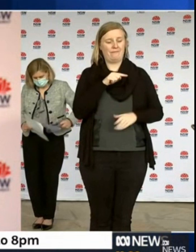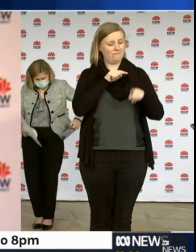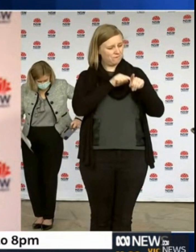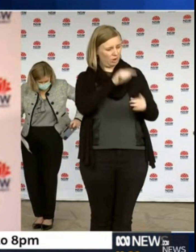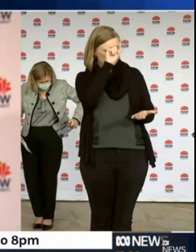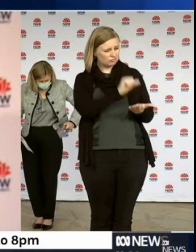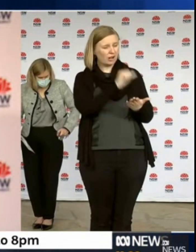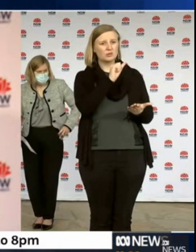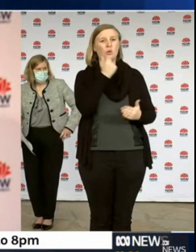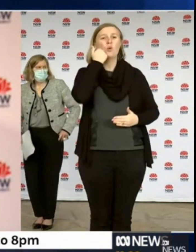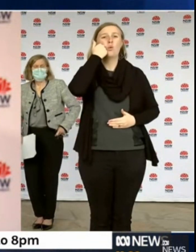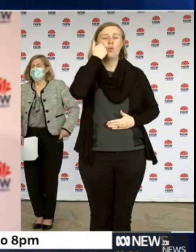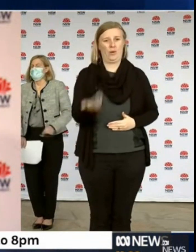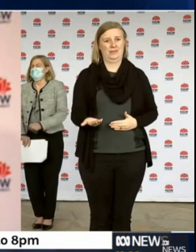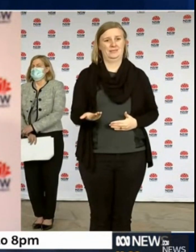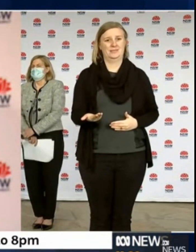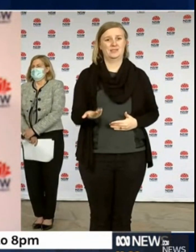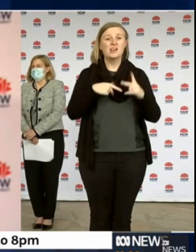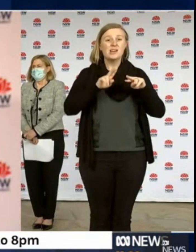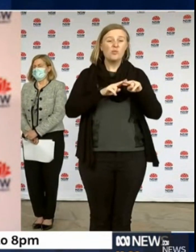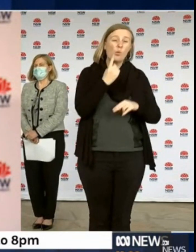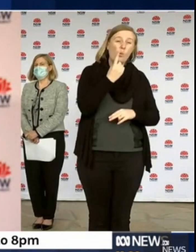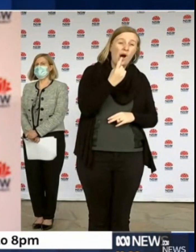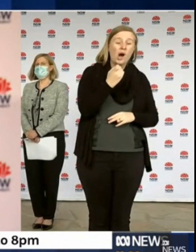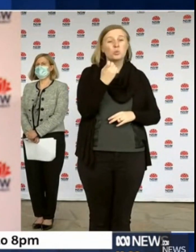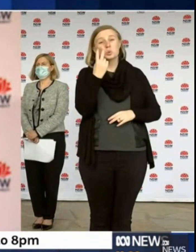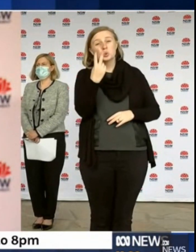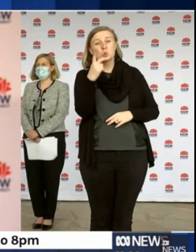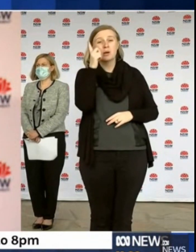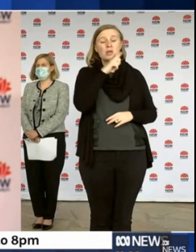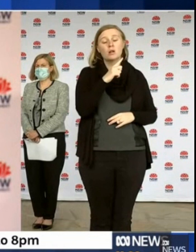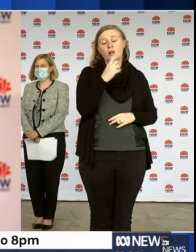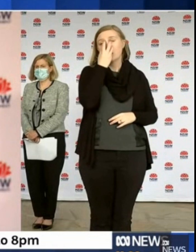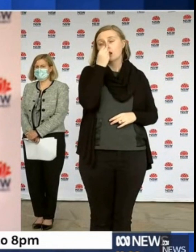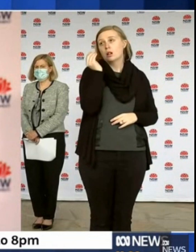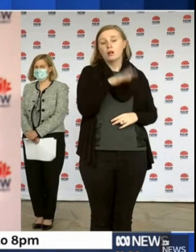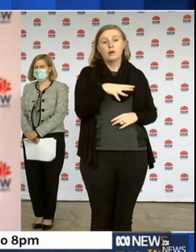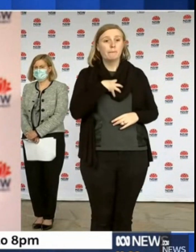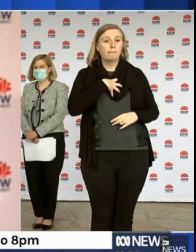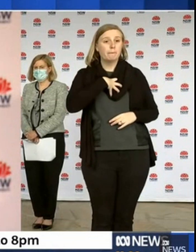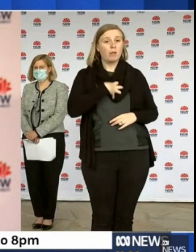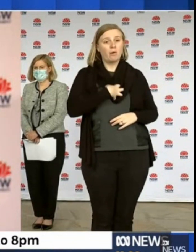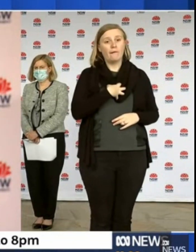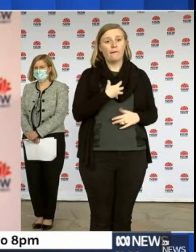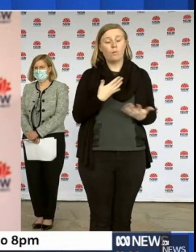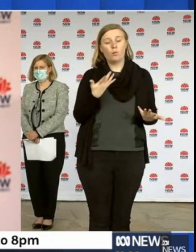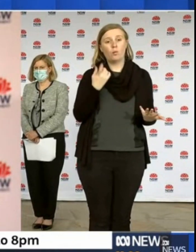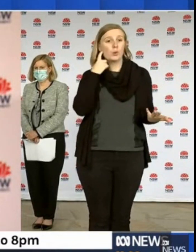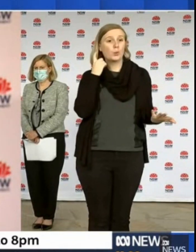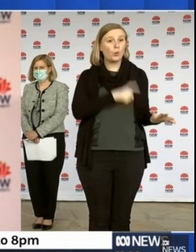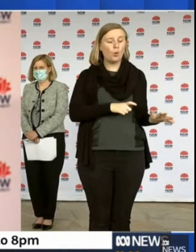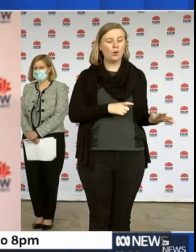of the time. And we know that if one or two people choose for whatever reason not to do the right thing, or are complacent or